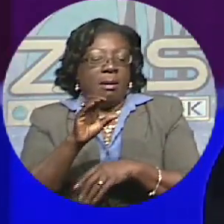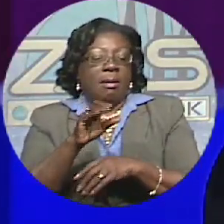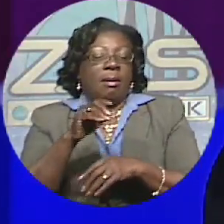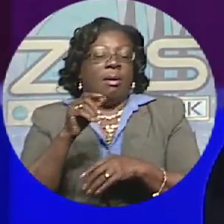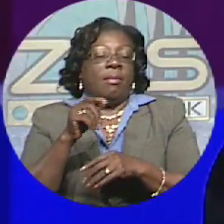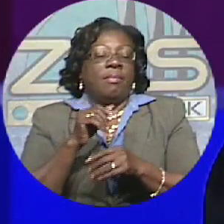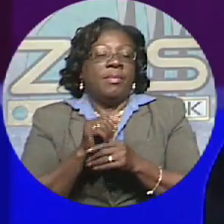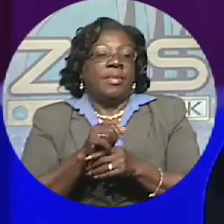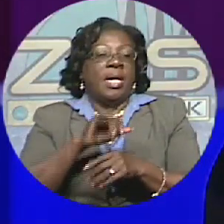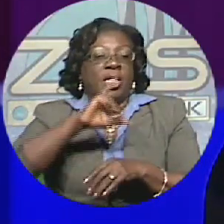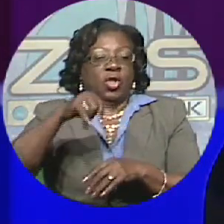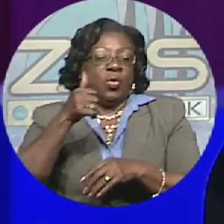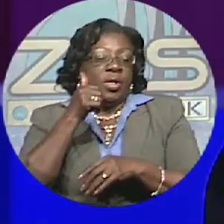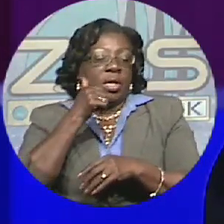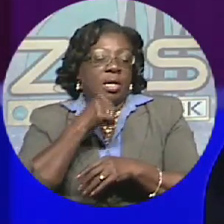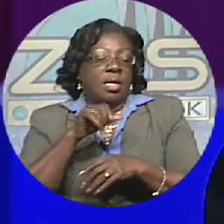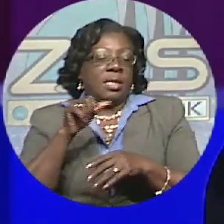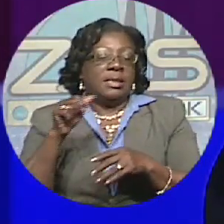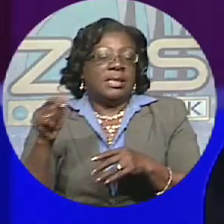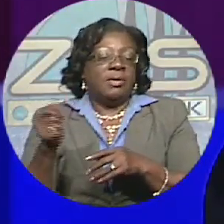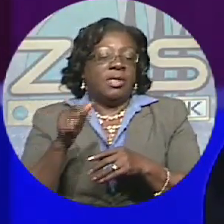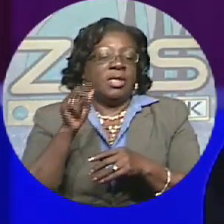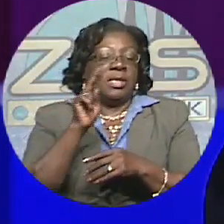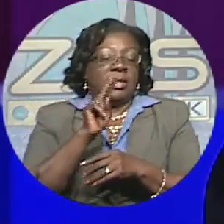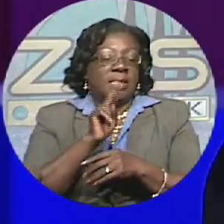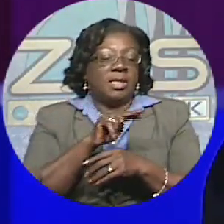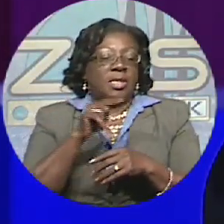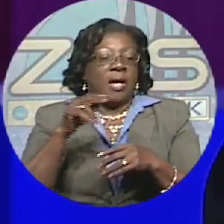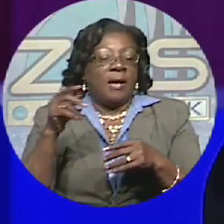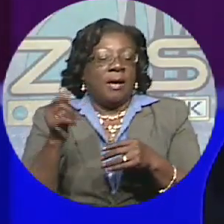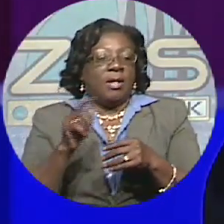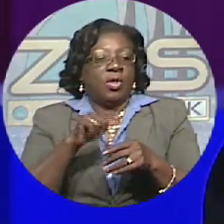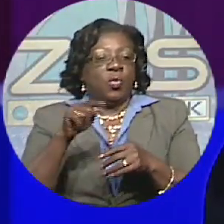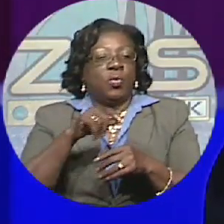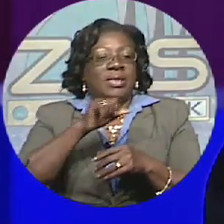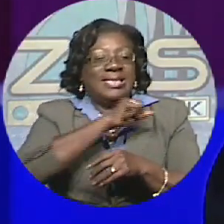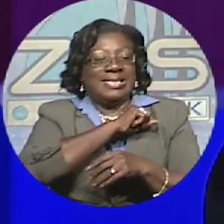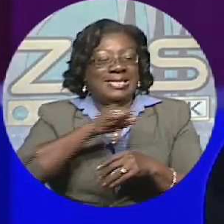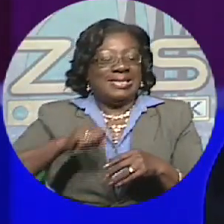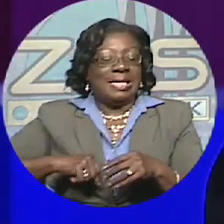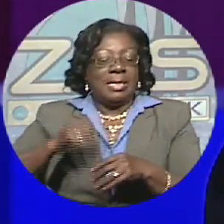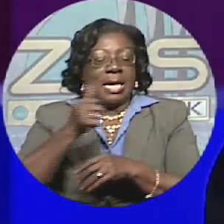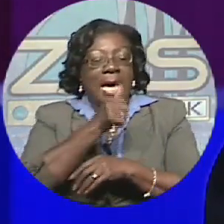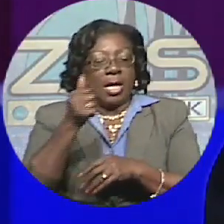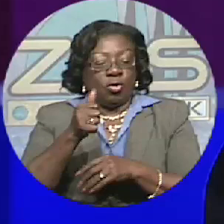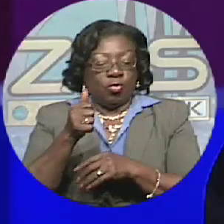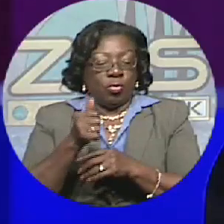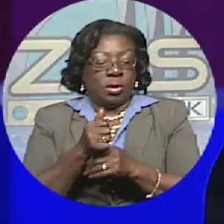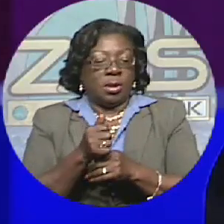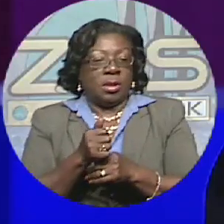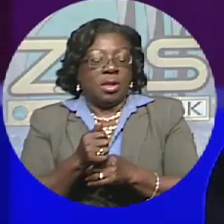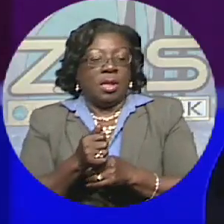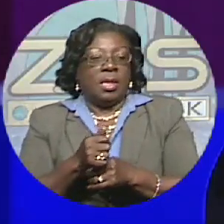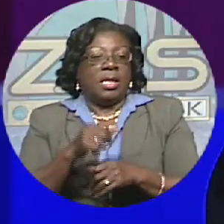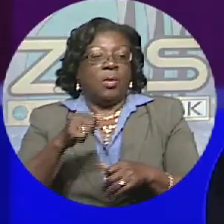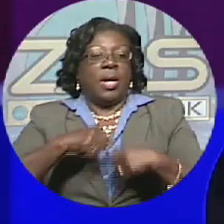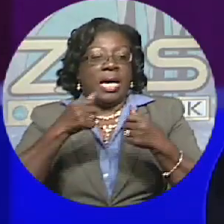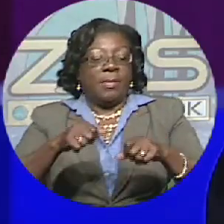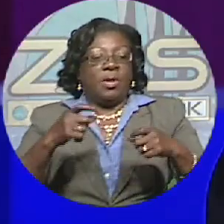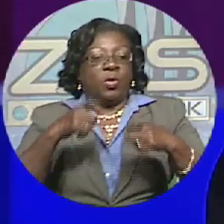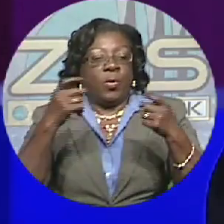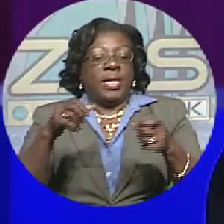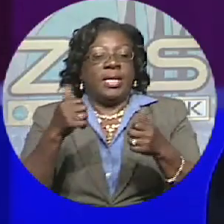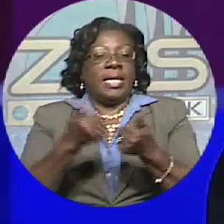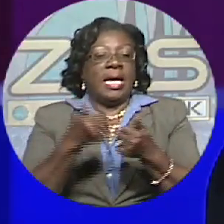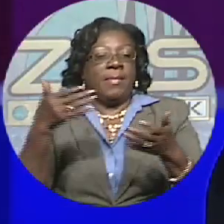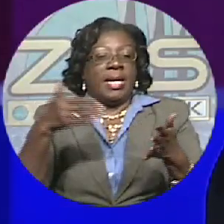in game one of the junior girls series 7-5 to St. Andrews. On the junior boys side, SAC got a scare there as well, but they were able to win game one